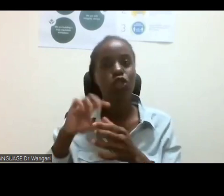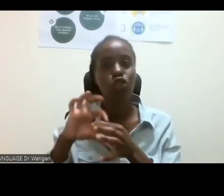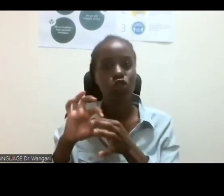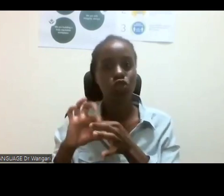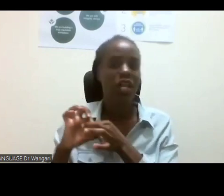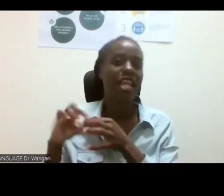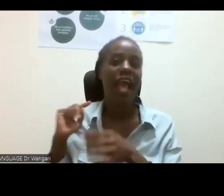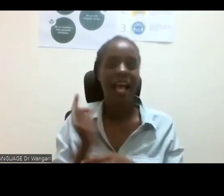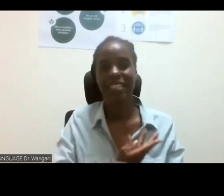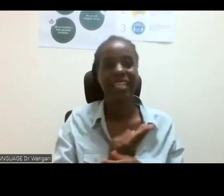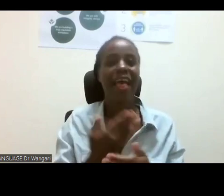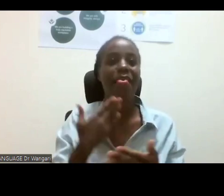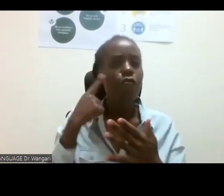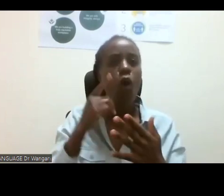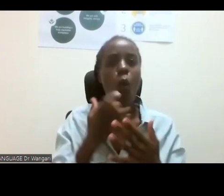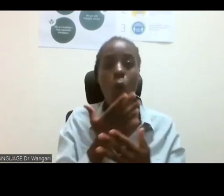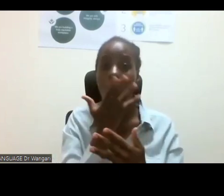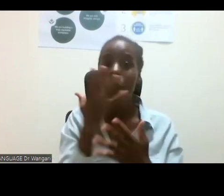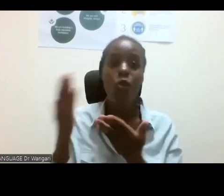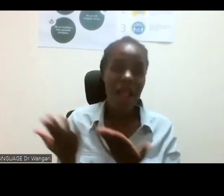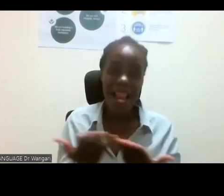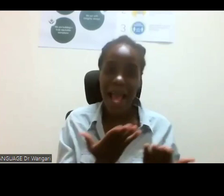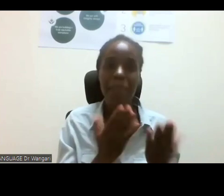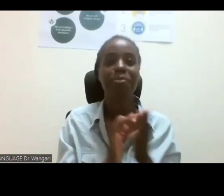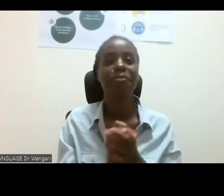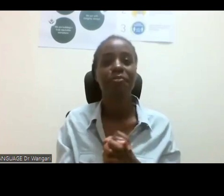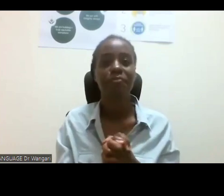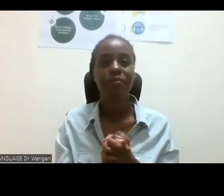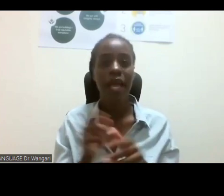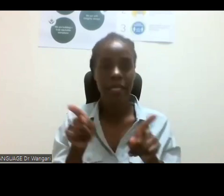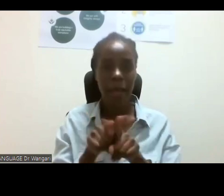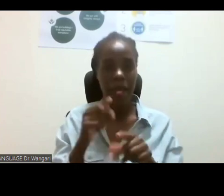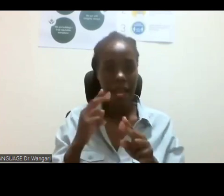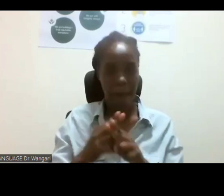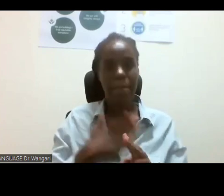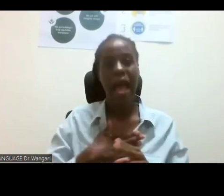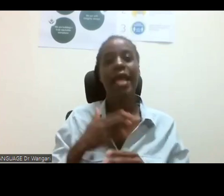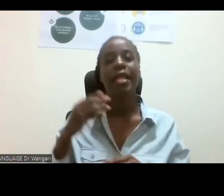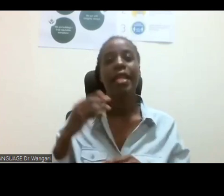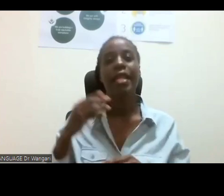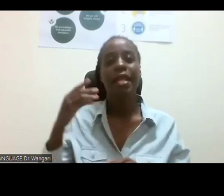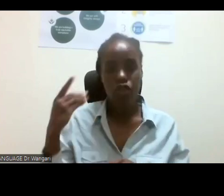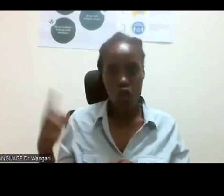Thank you, Jacinta. Yes, my name is Dr. Bashir Isaac,